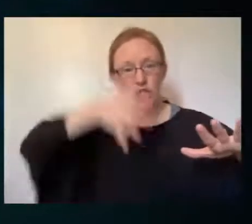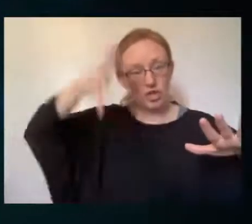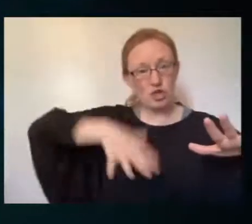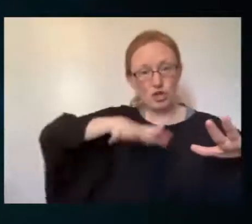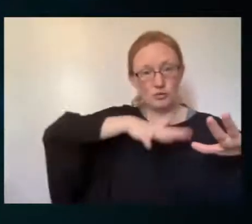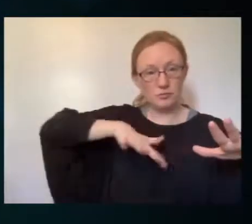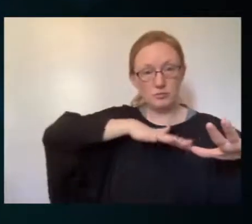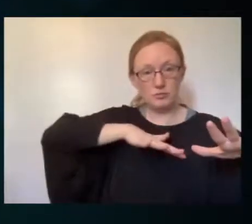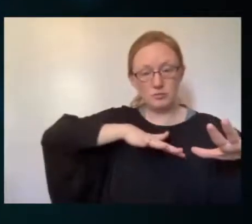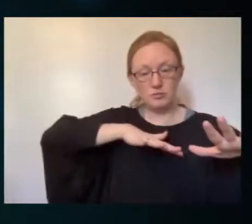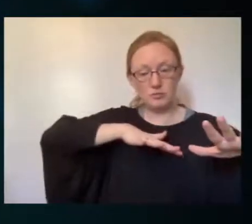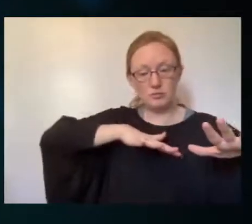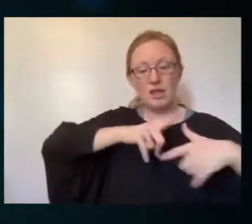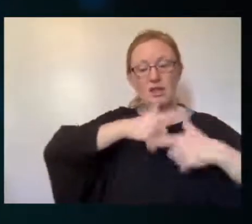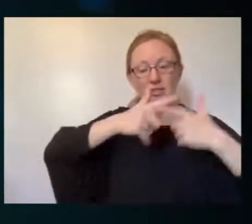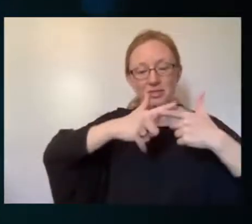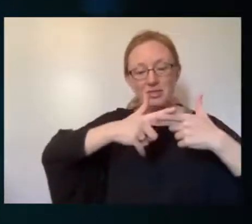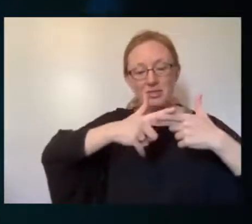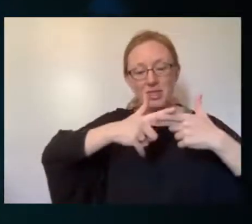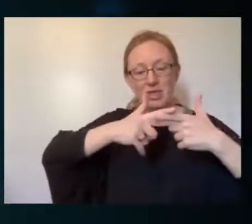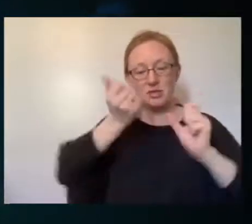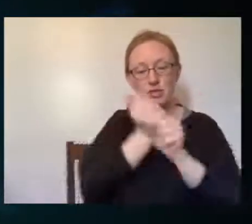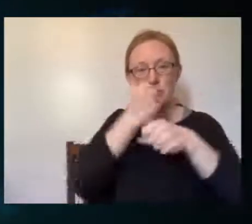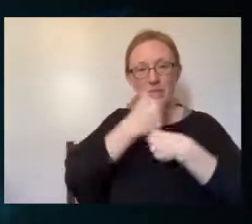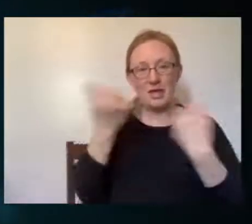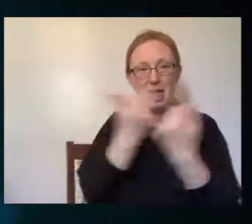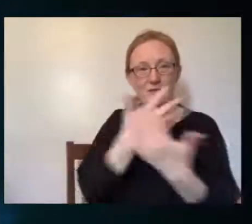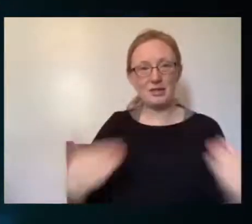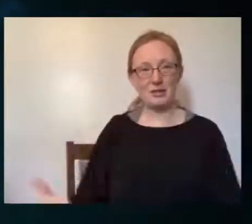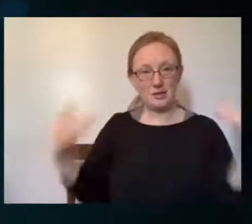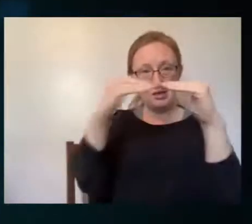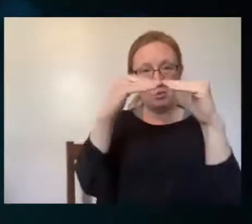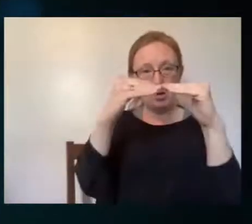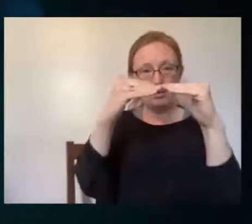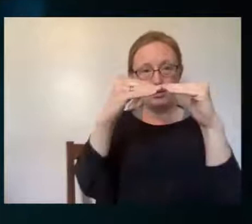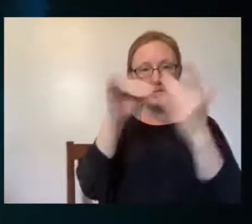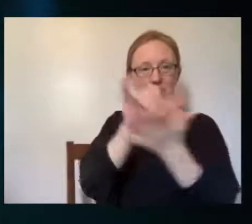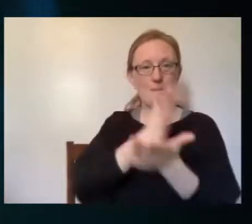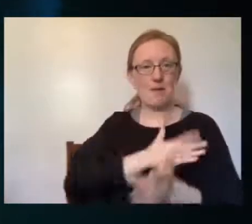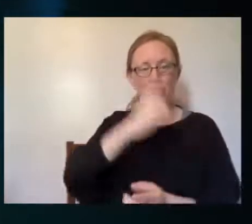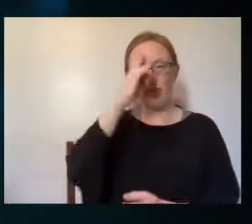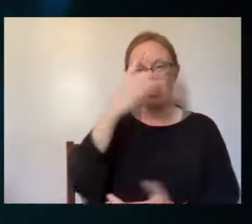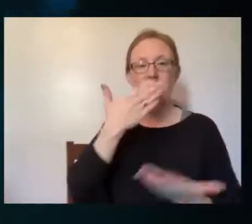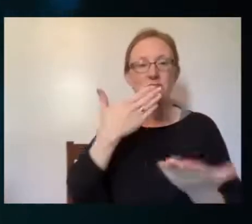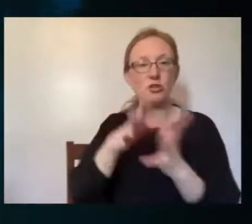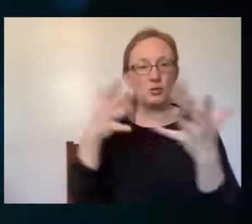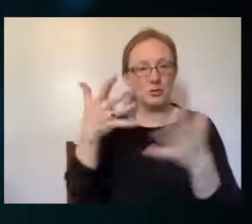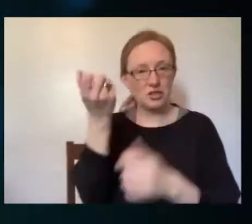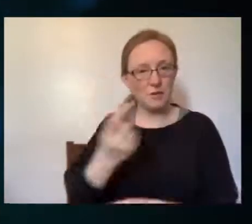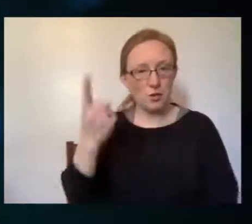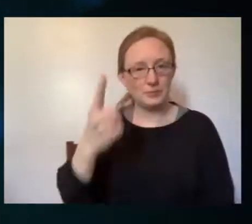these other structures that we're trying to make equitable. Yeah, those are my thoughts. Thank you very much, everyone.